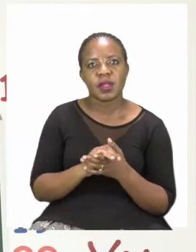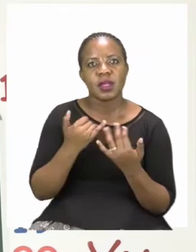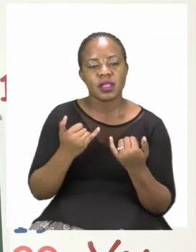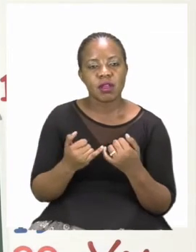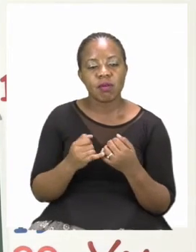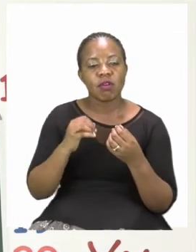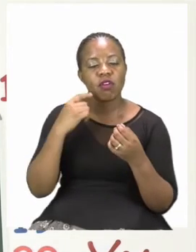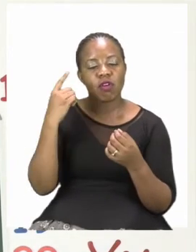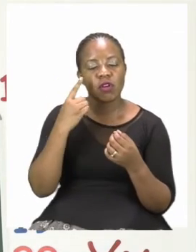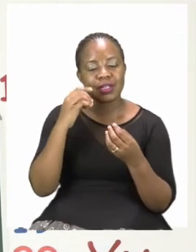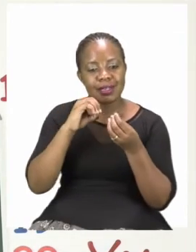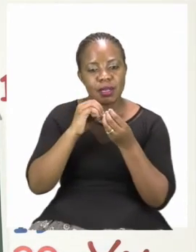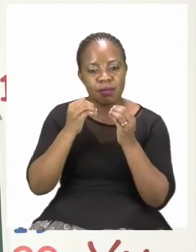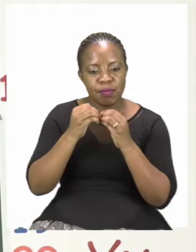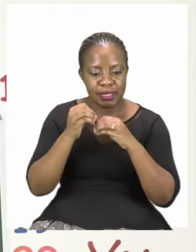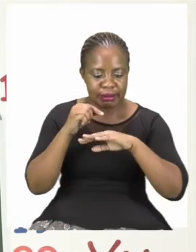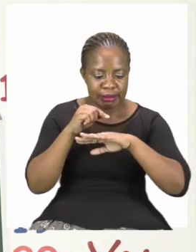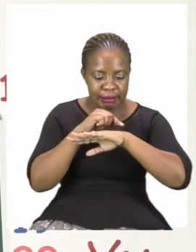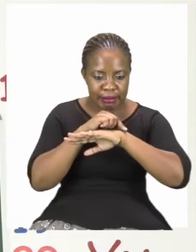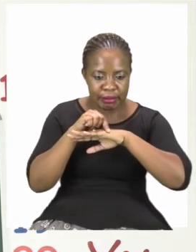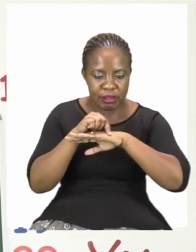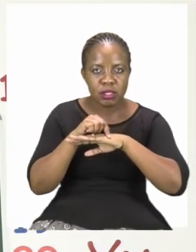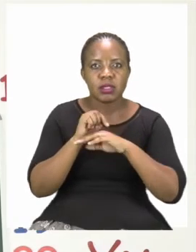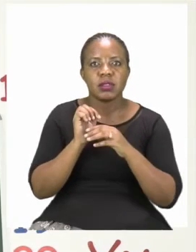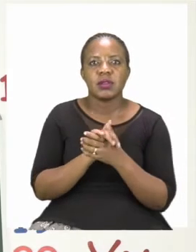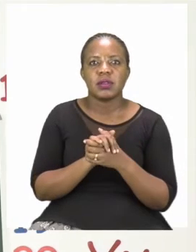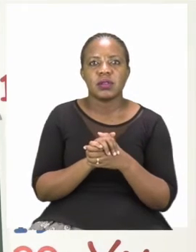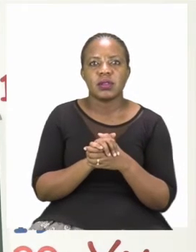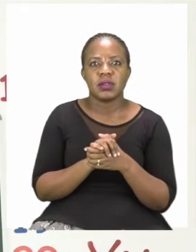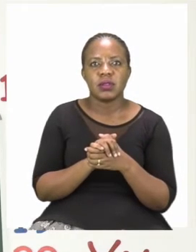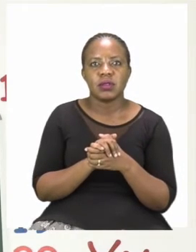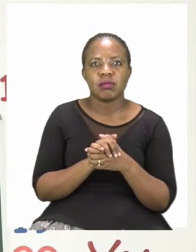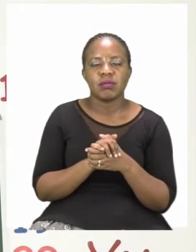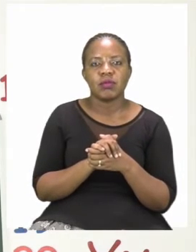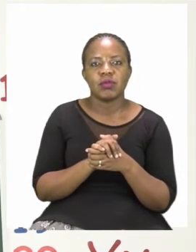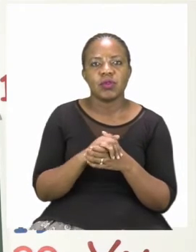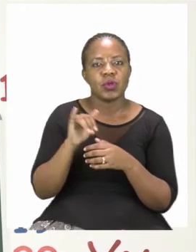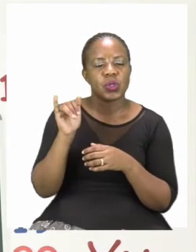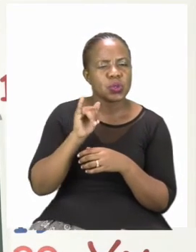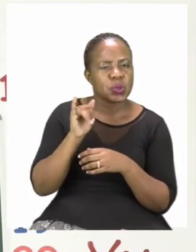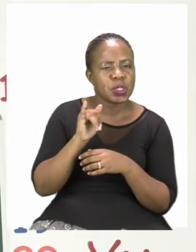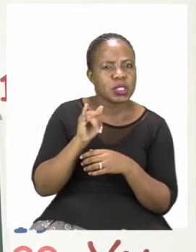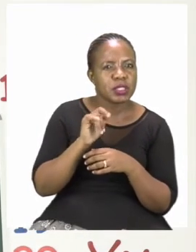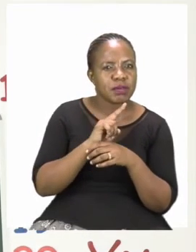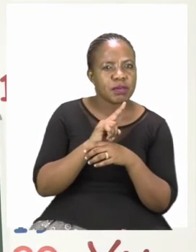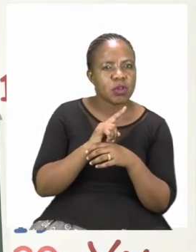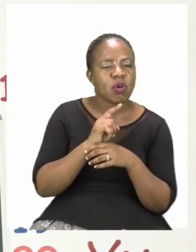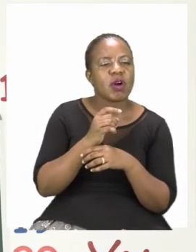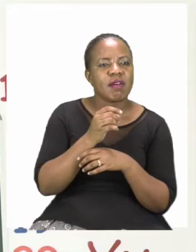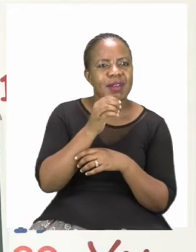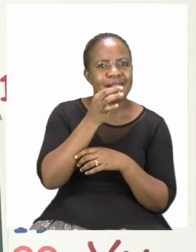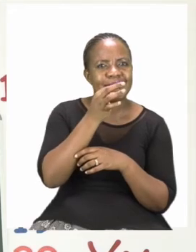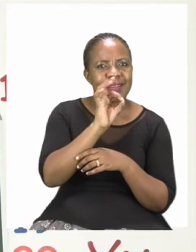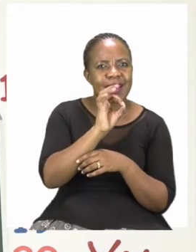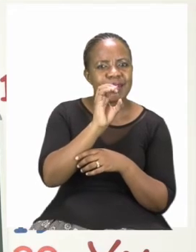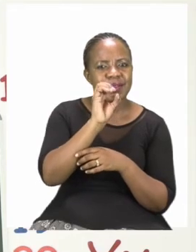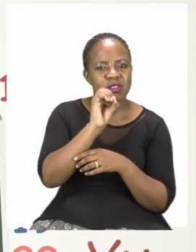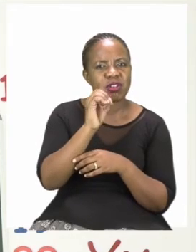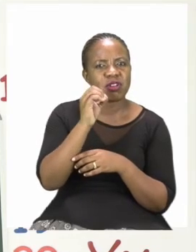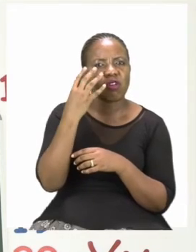on 081 74 3759 and we will put you on our distribution list. For the attention of